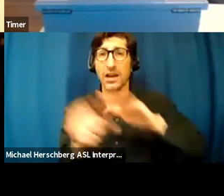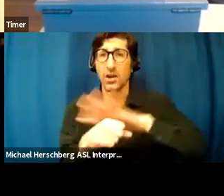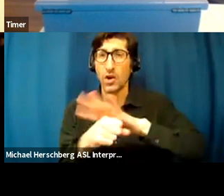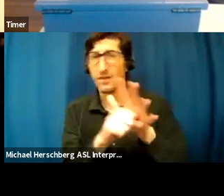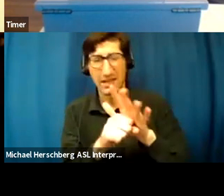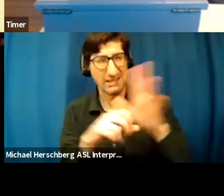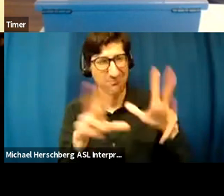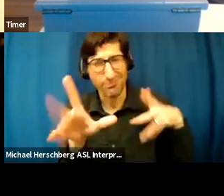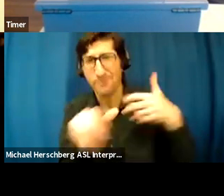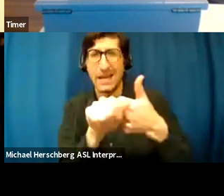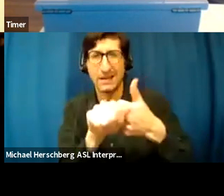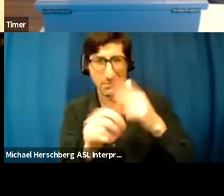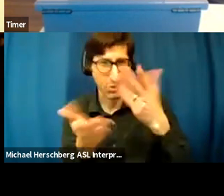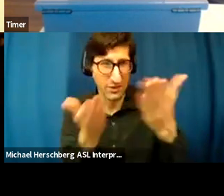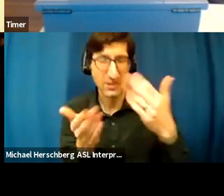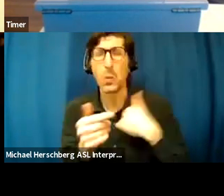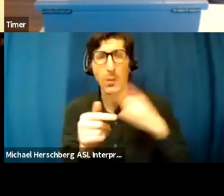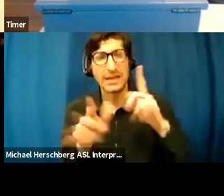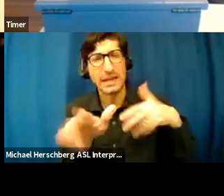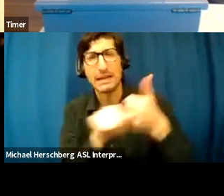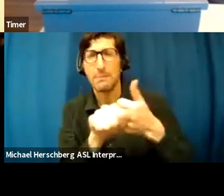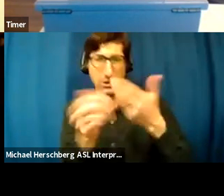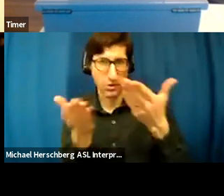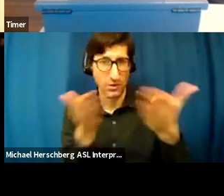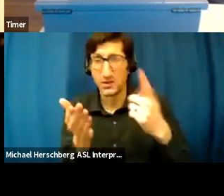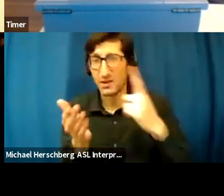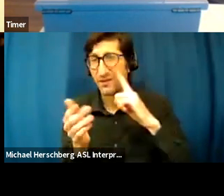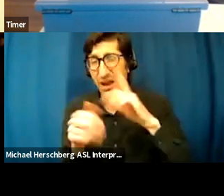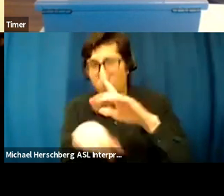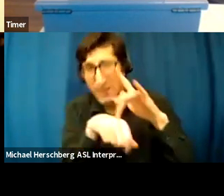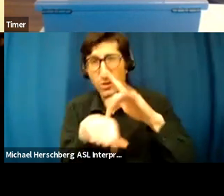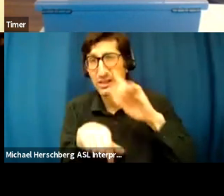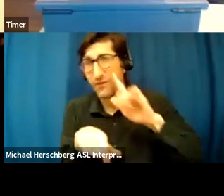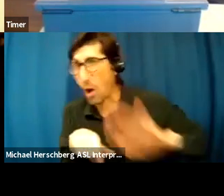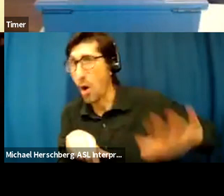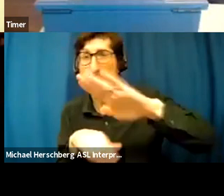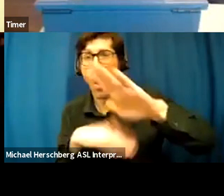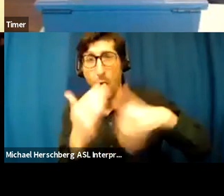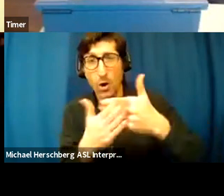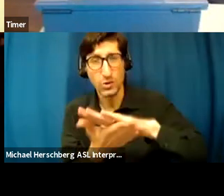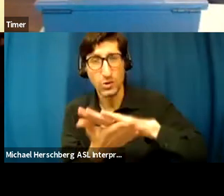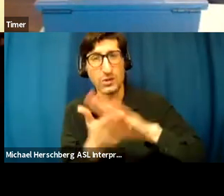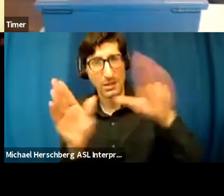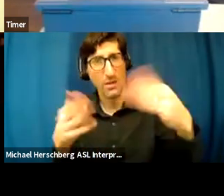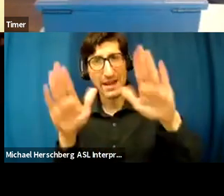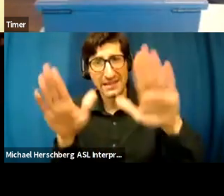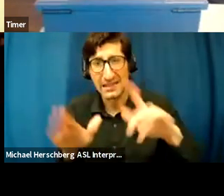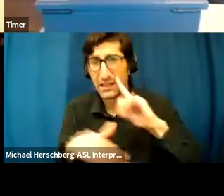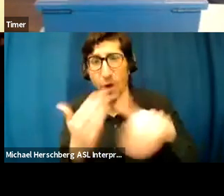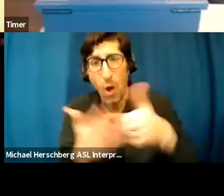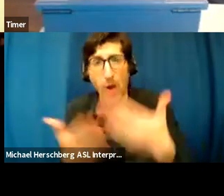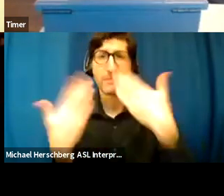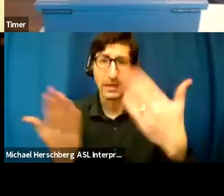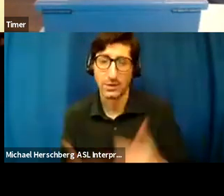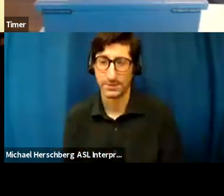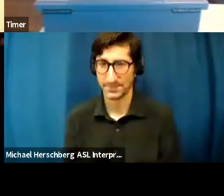compensatory services. We need compensatory services and resources across schools that allow excellence for all. Thank you.